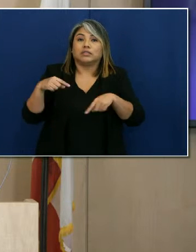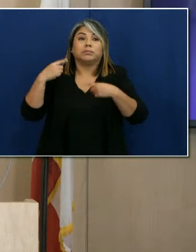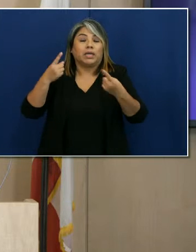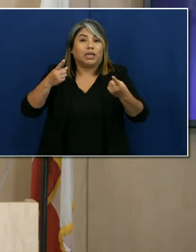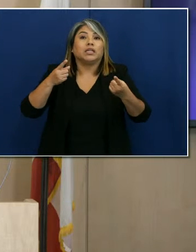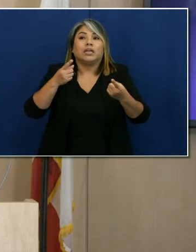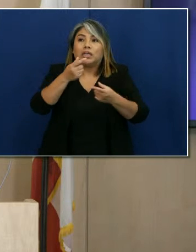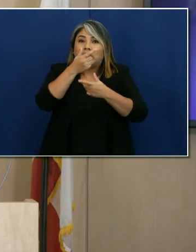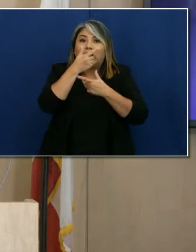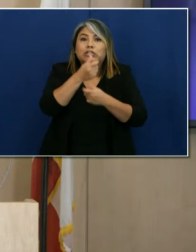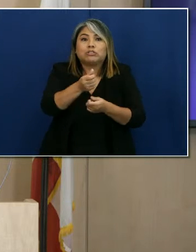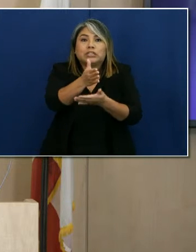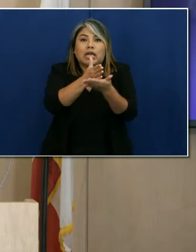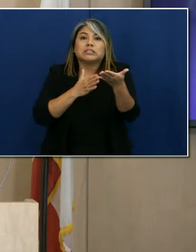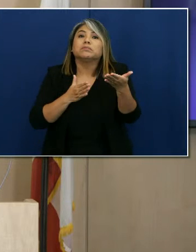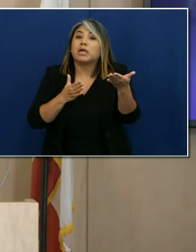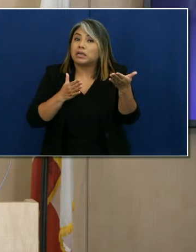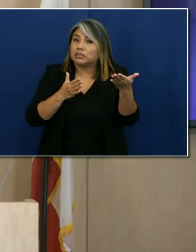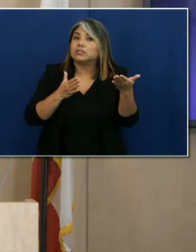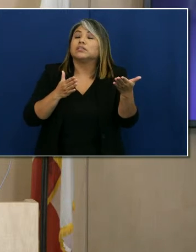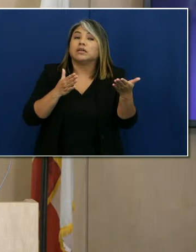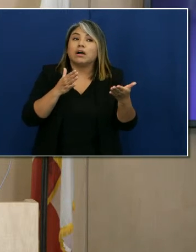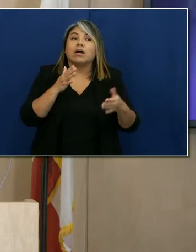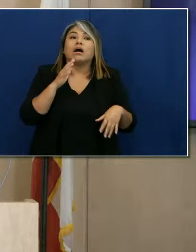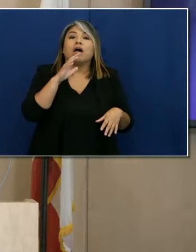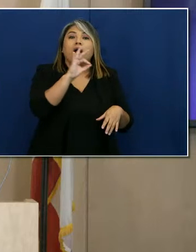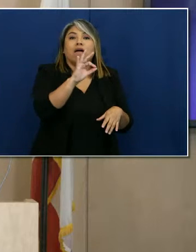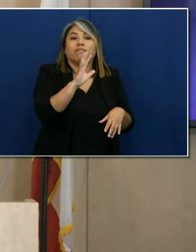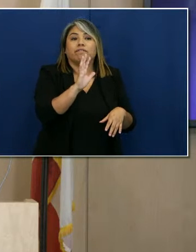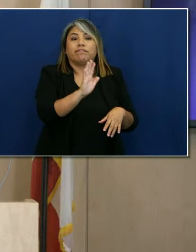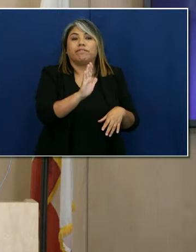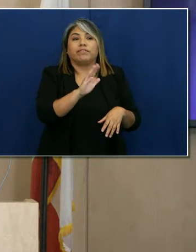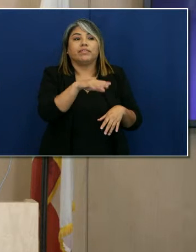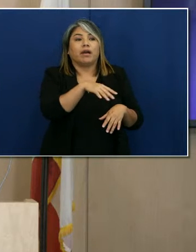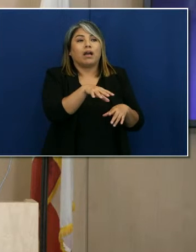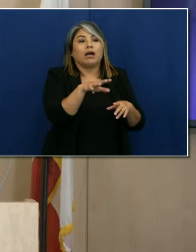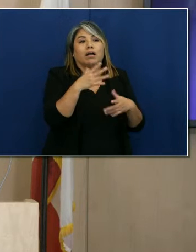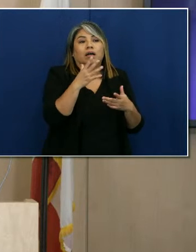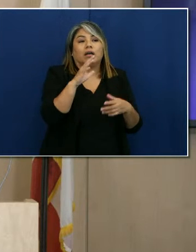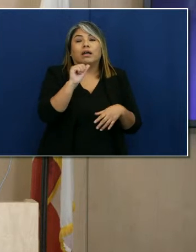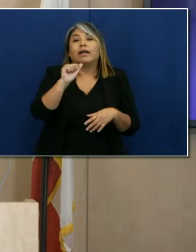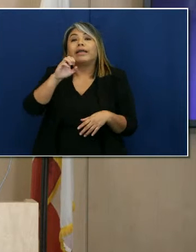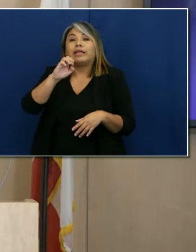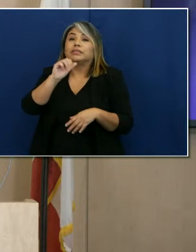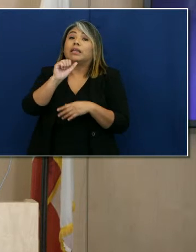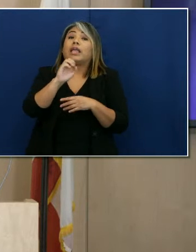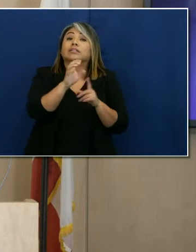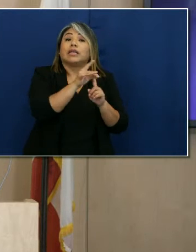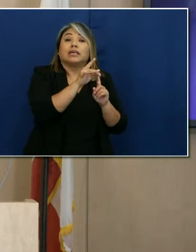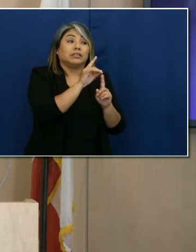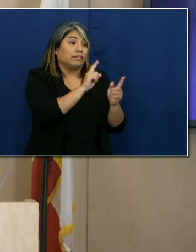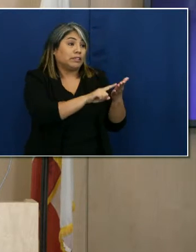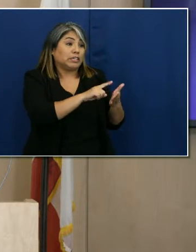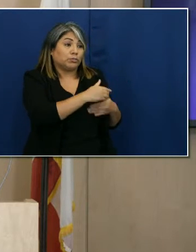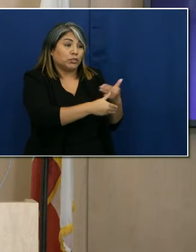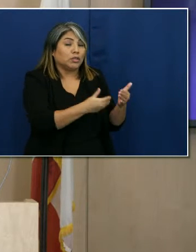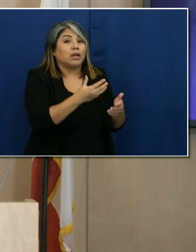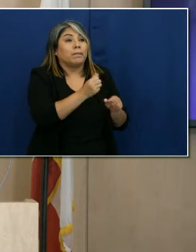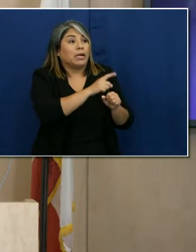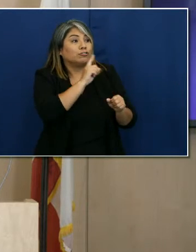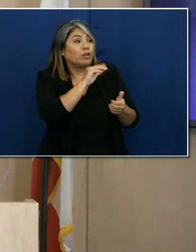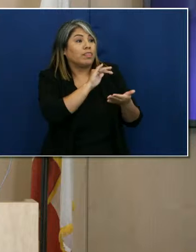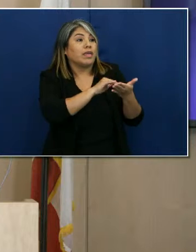an interesting aspect, actually, of the case investigation process, is making sure that each of the people who are involved in